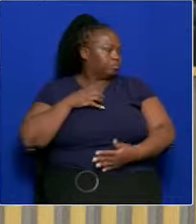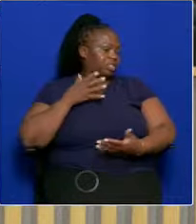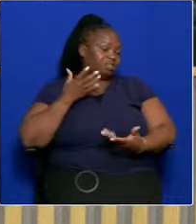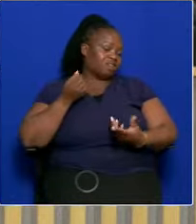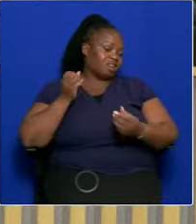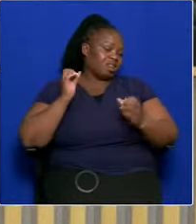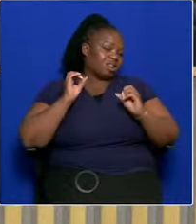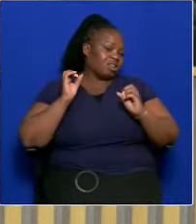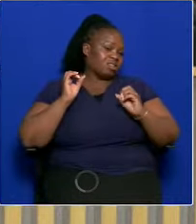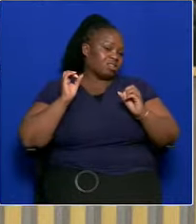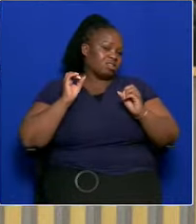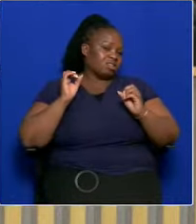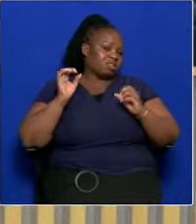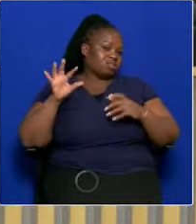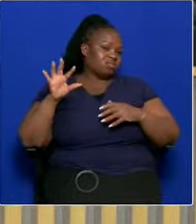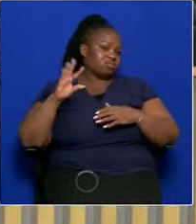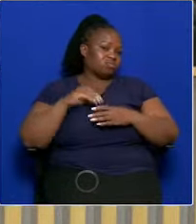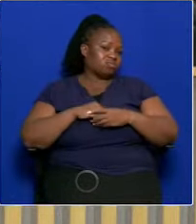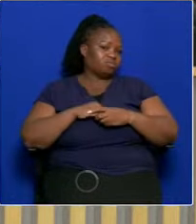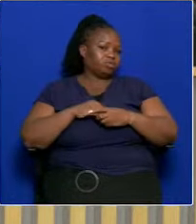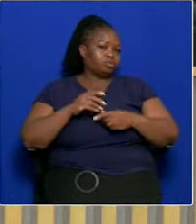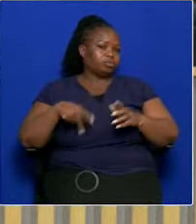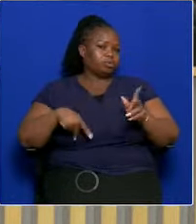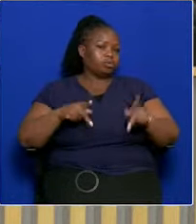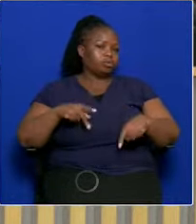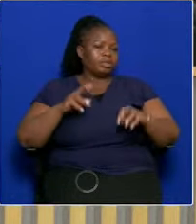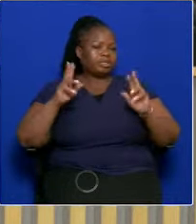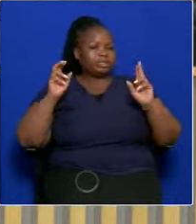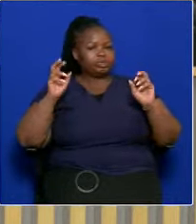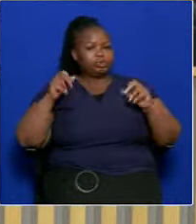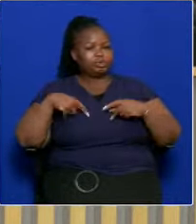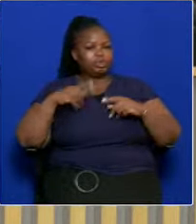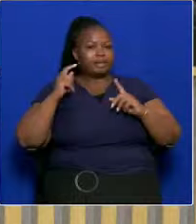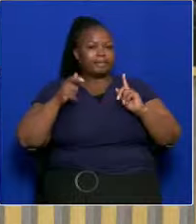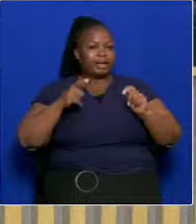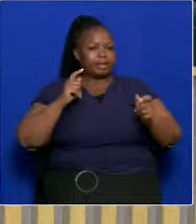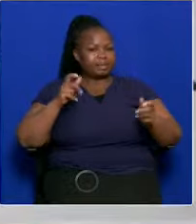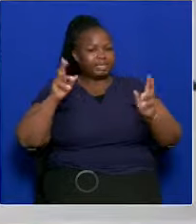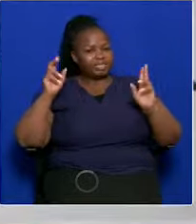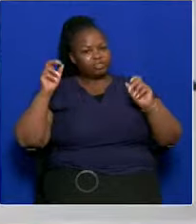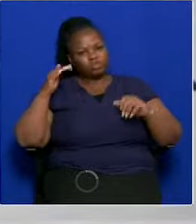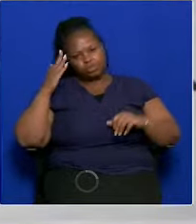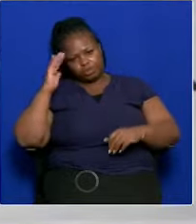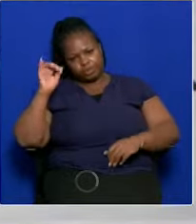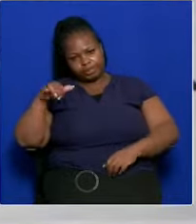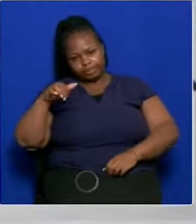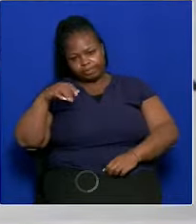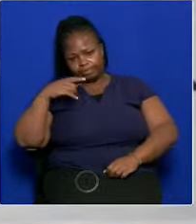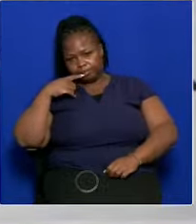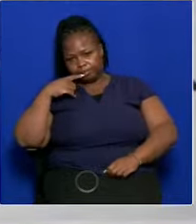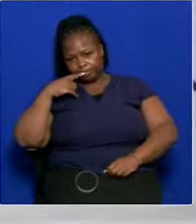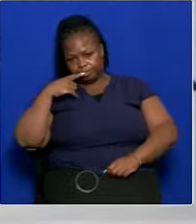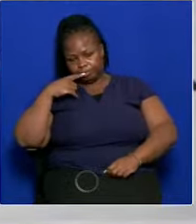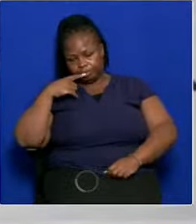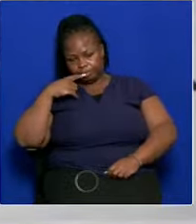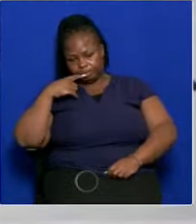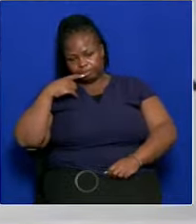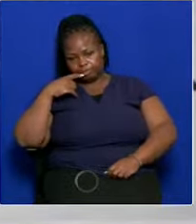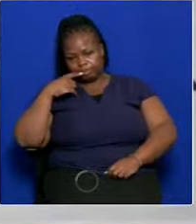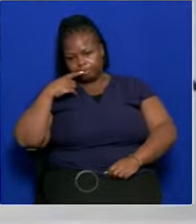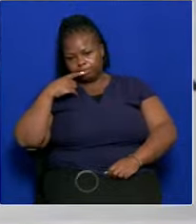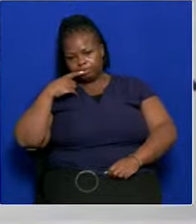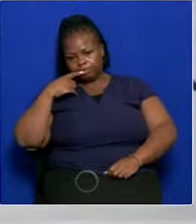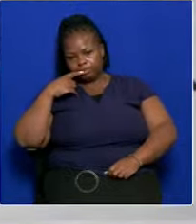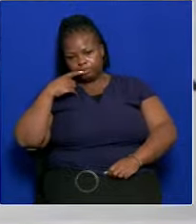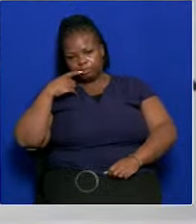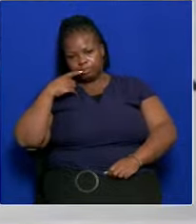with procurement issues, with payment issues. He knows that, right? Can we take it as a